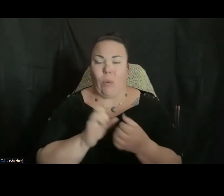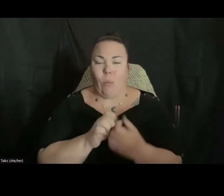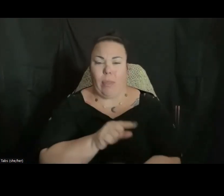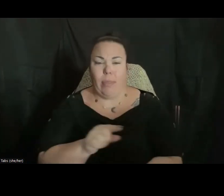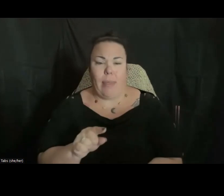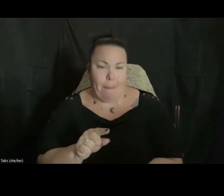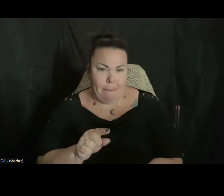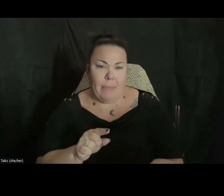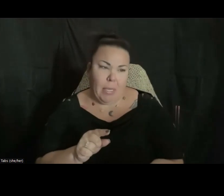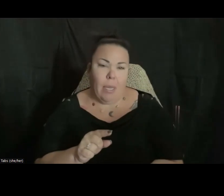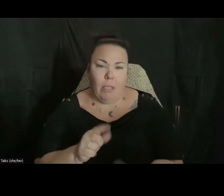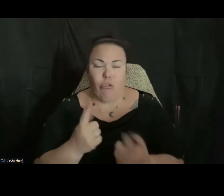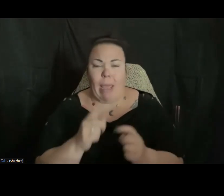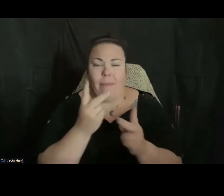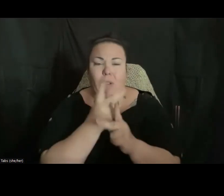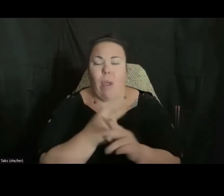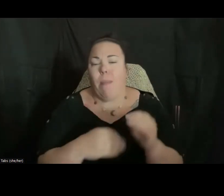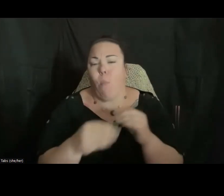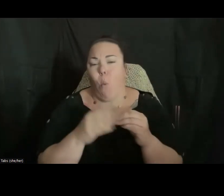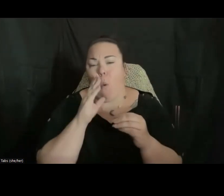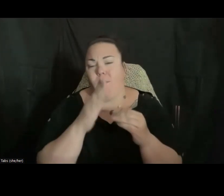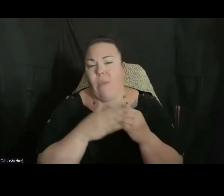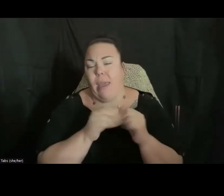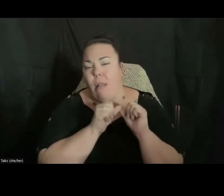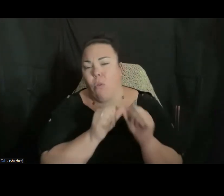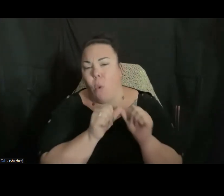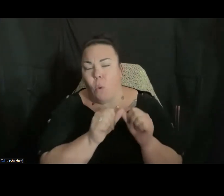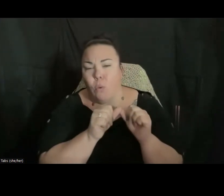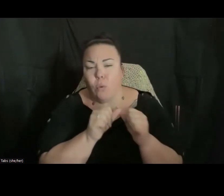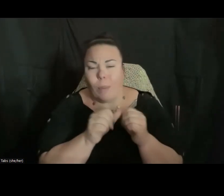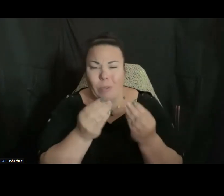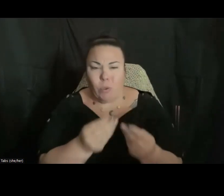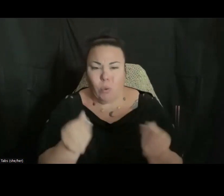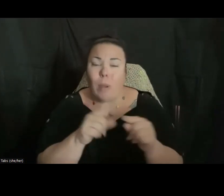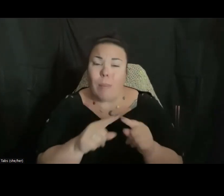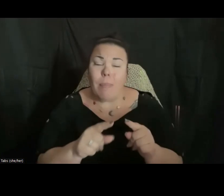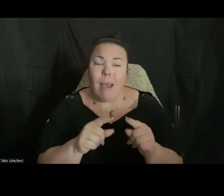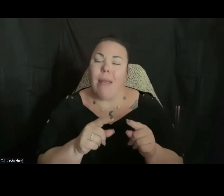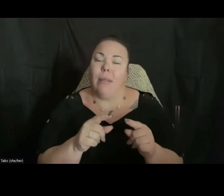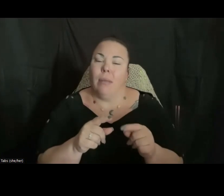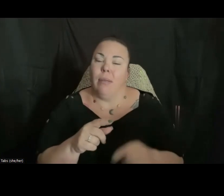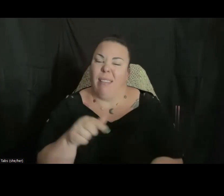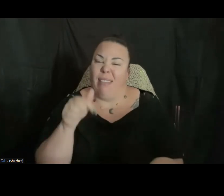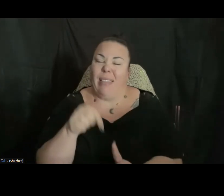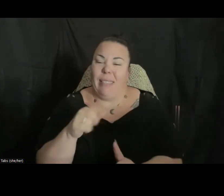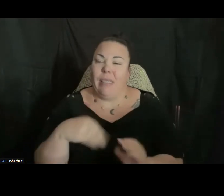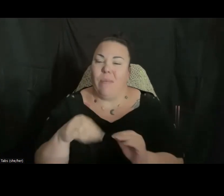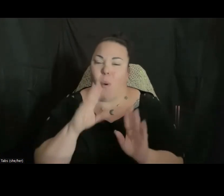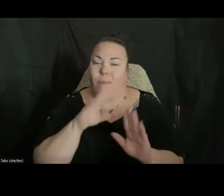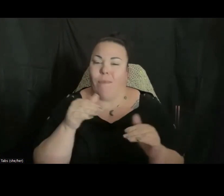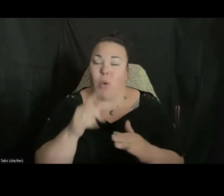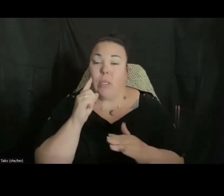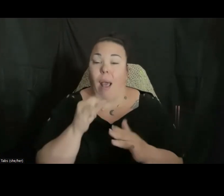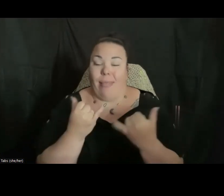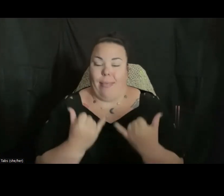more long-term solution, but something that really can happen now so that survivors have the best success rate when they're